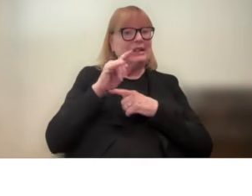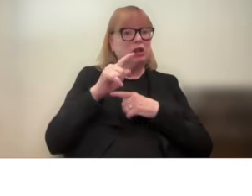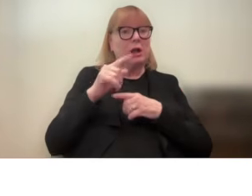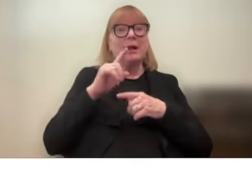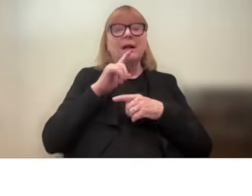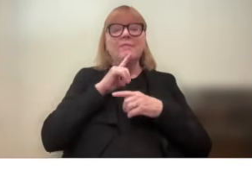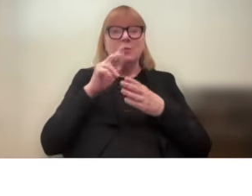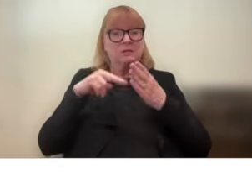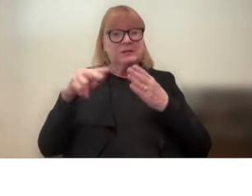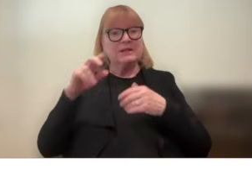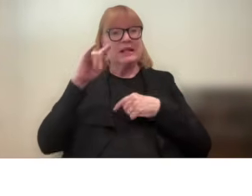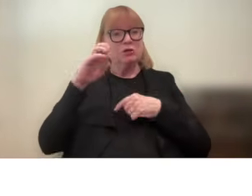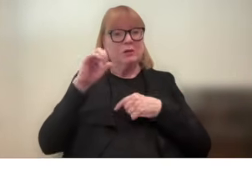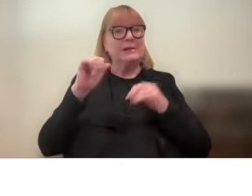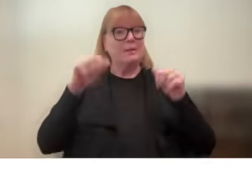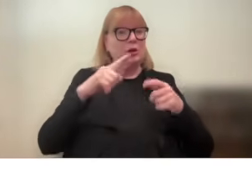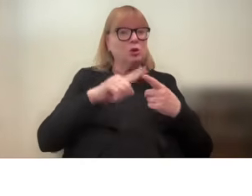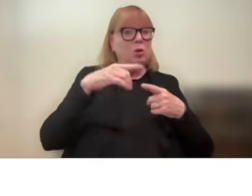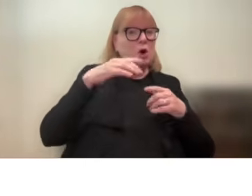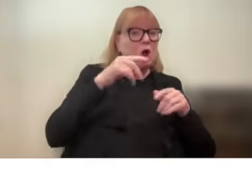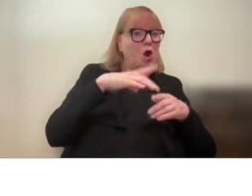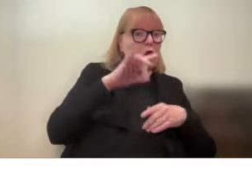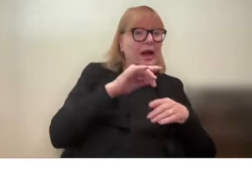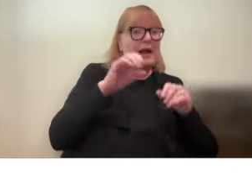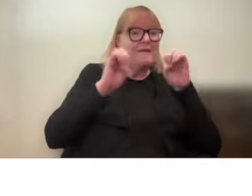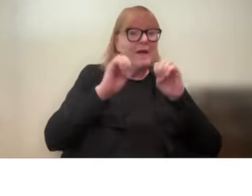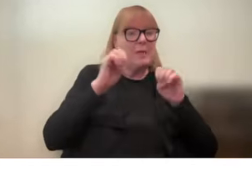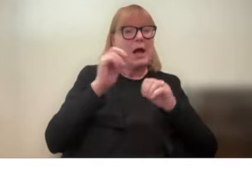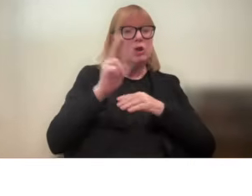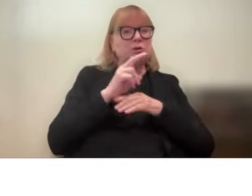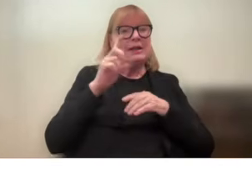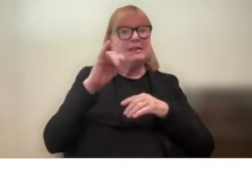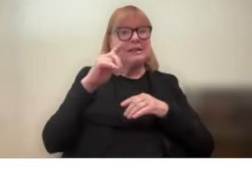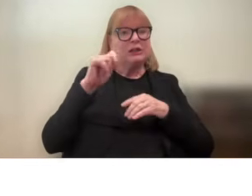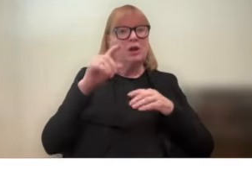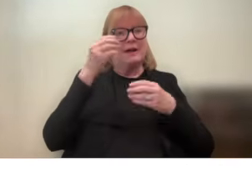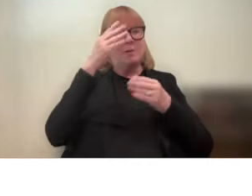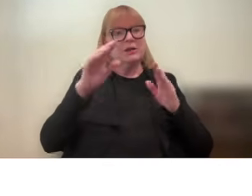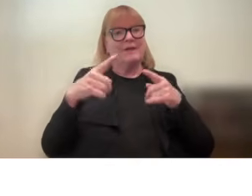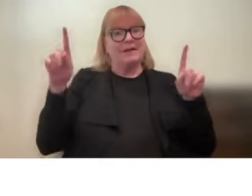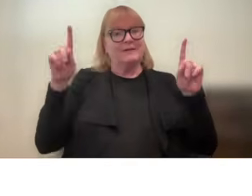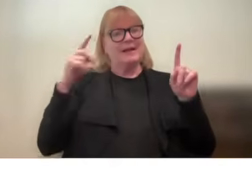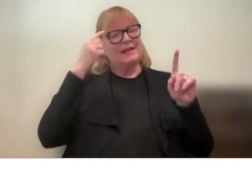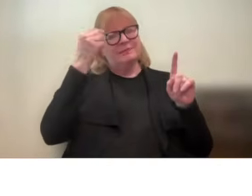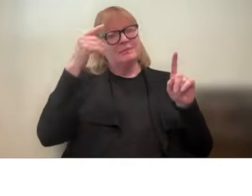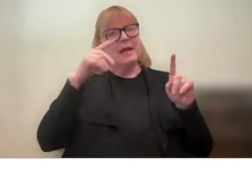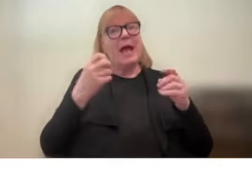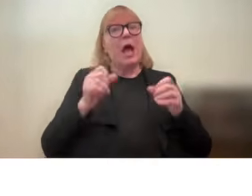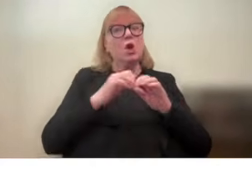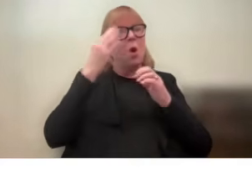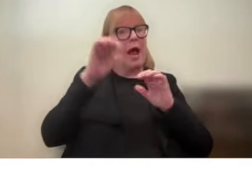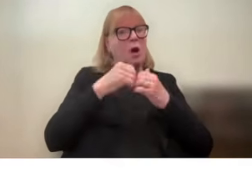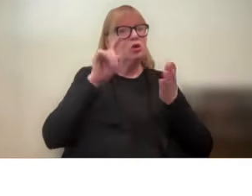literacy, so the ability to locate, evaluate, and use digital information effectively. Think of it as knowing how